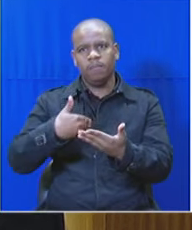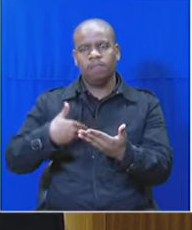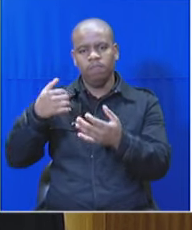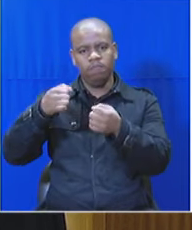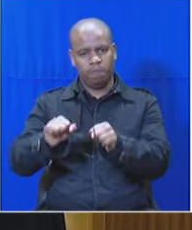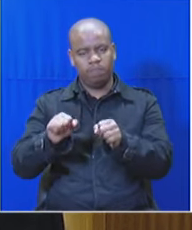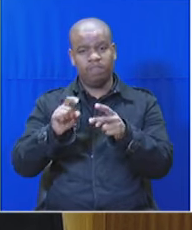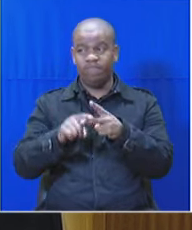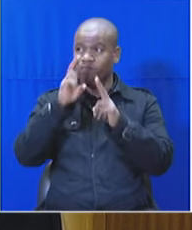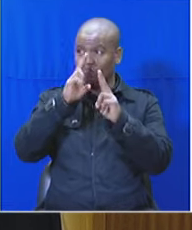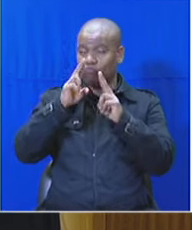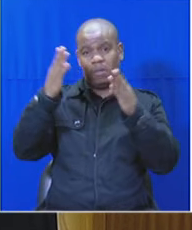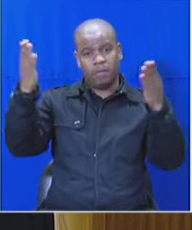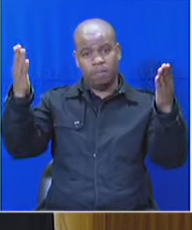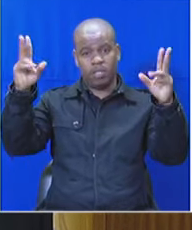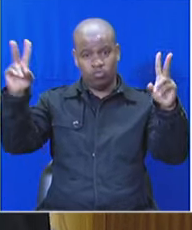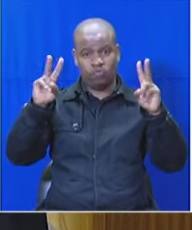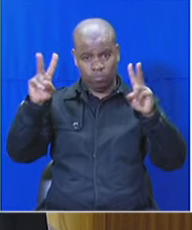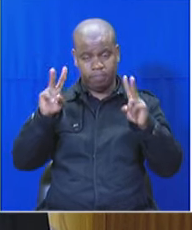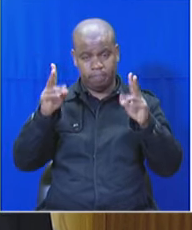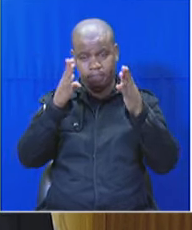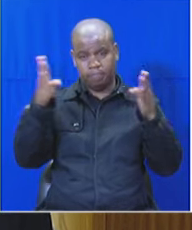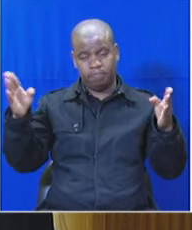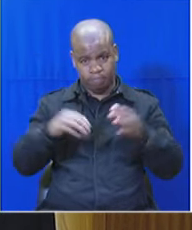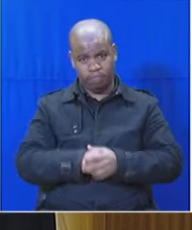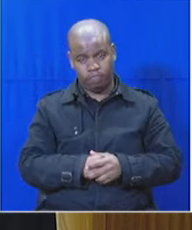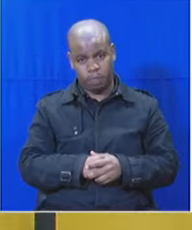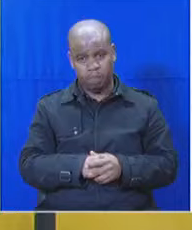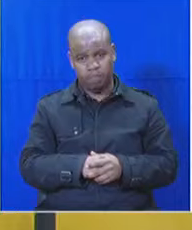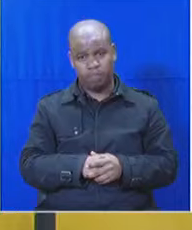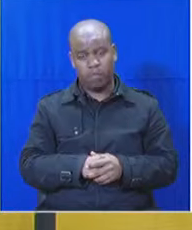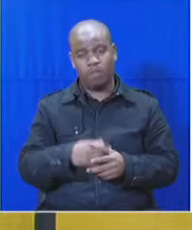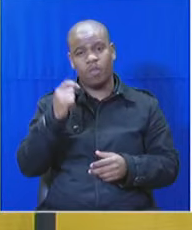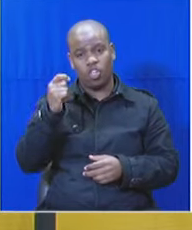honored guests, our visitors from Indonesia and Kenya,